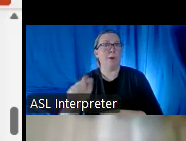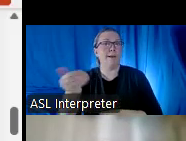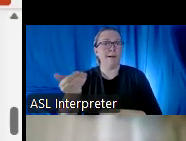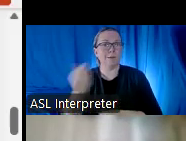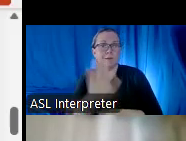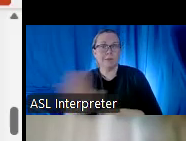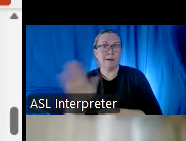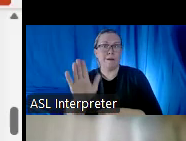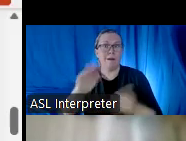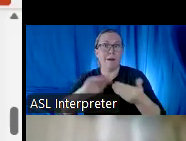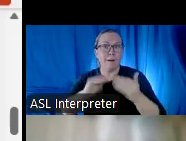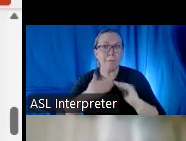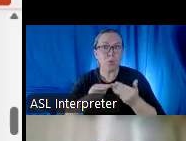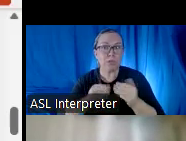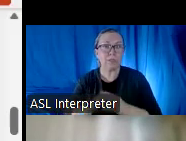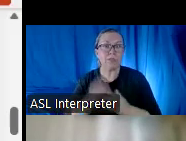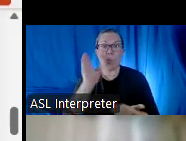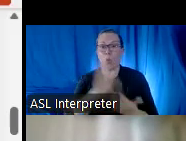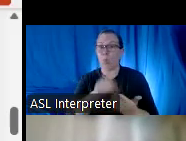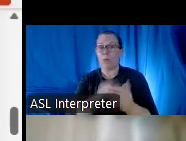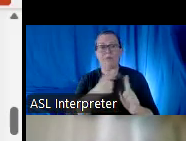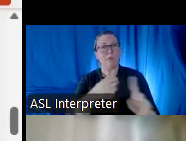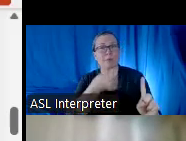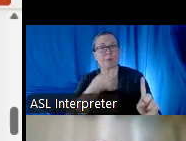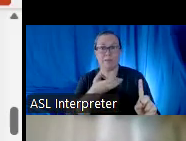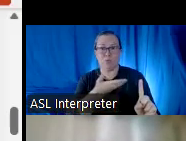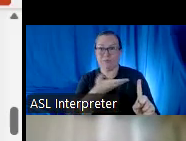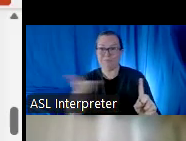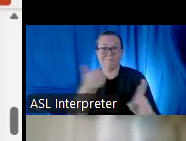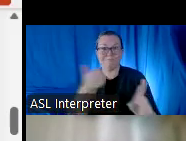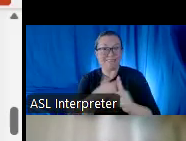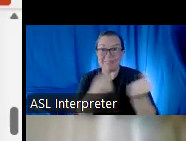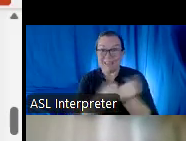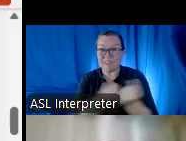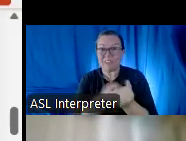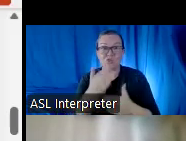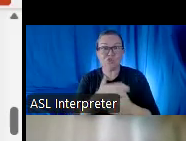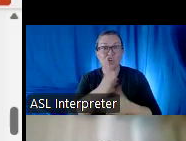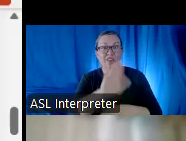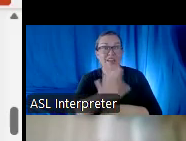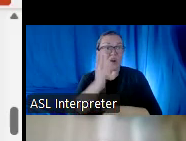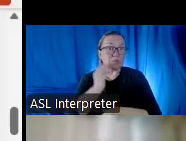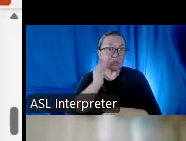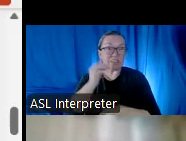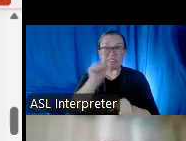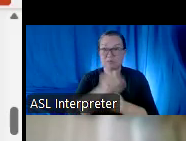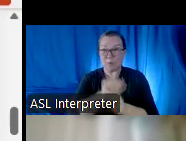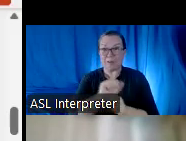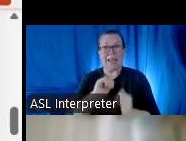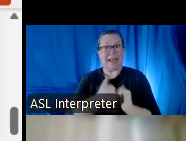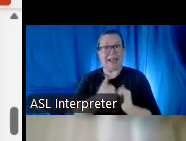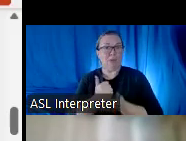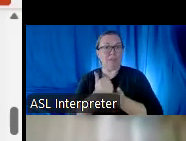communities. We will learn from the experts, self-advocates sharing their experience in employment and how it has helped them live